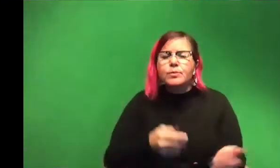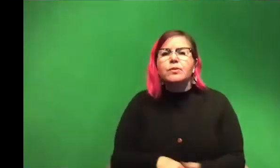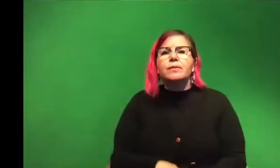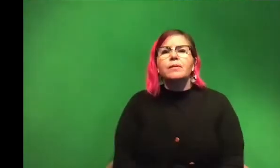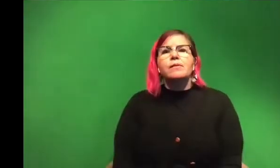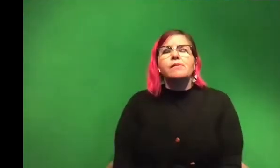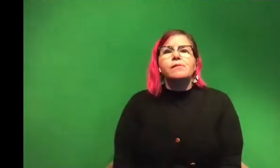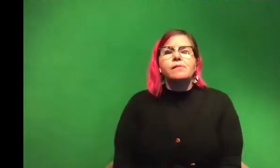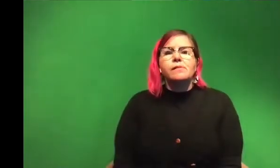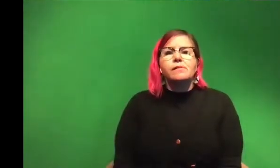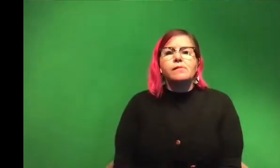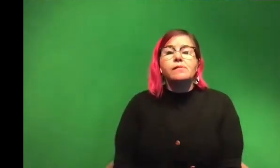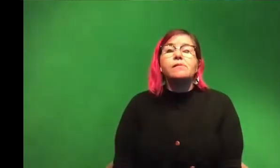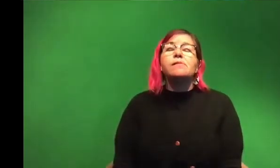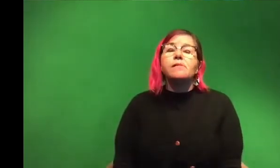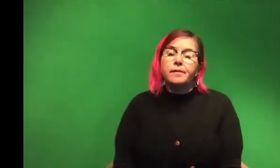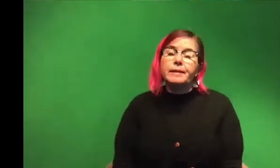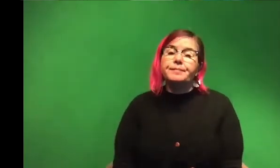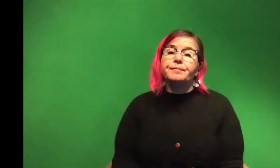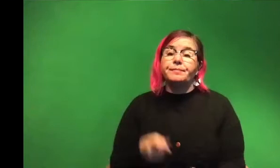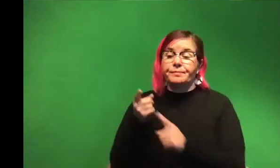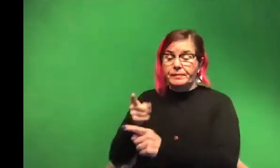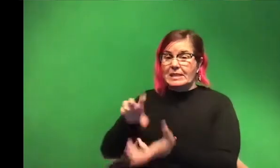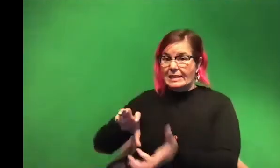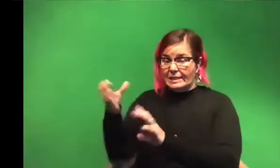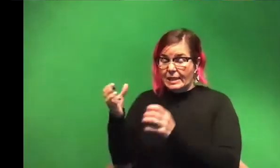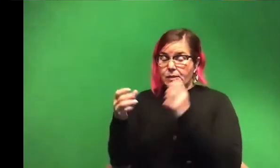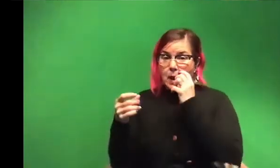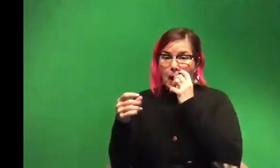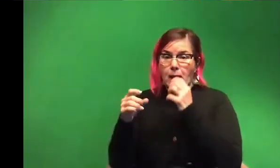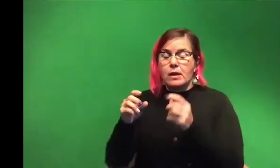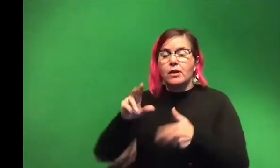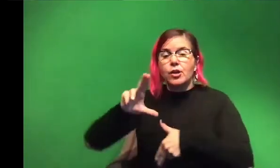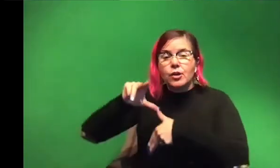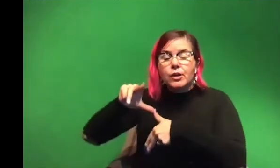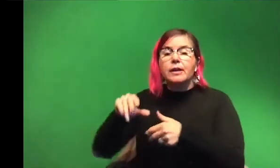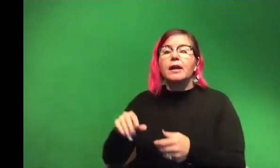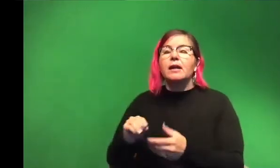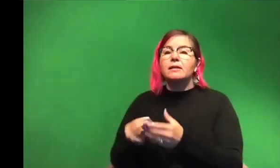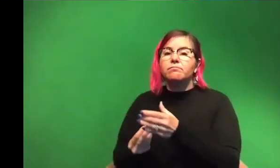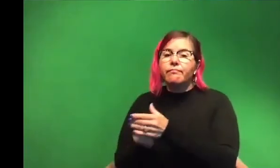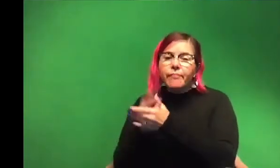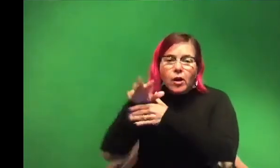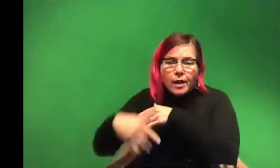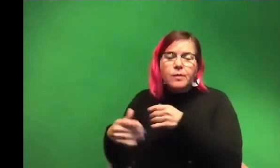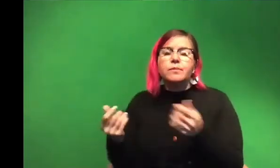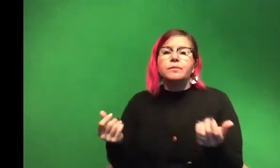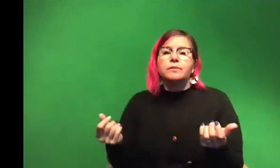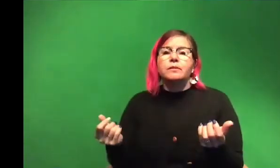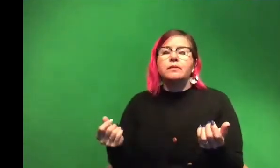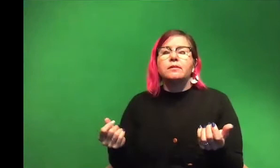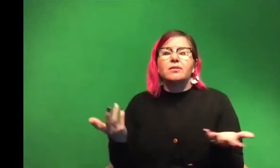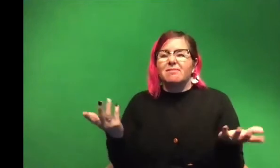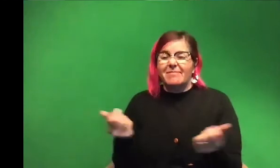stuff. But as far as disasters are concerned, everything from hurricanes to volcanoes to really